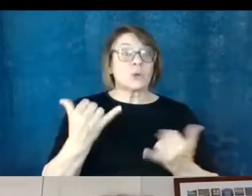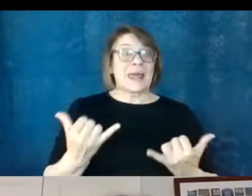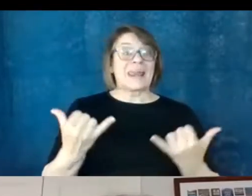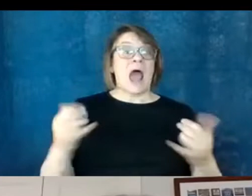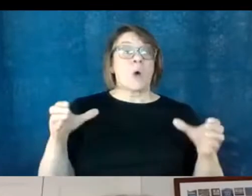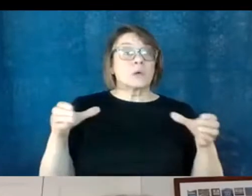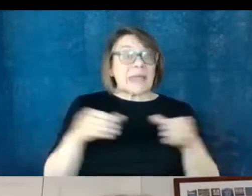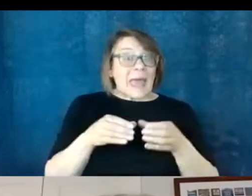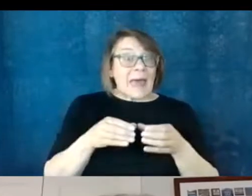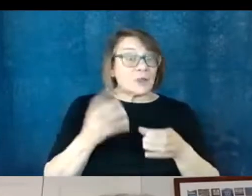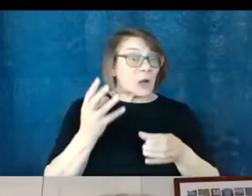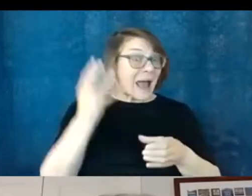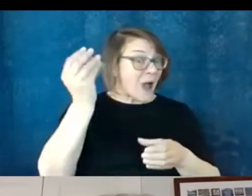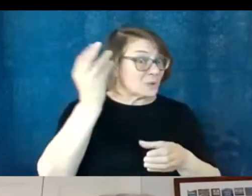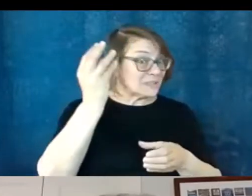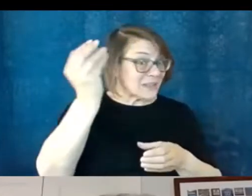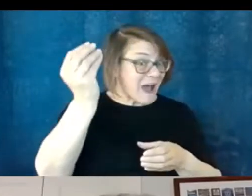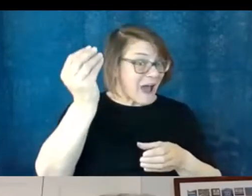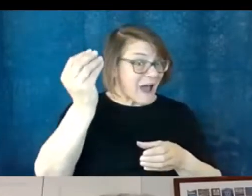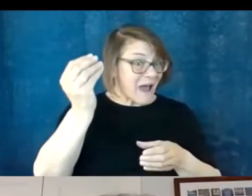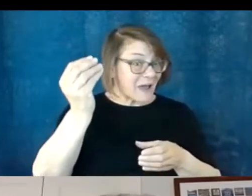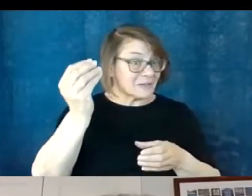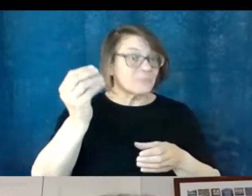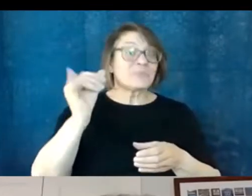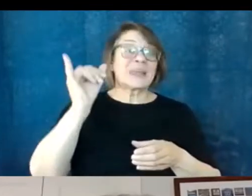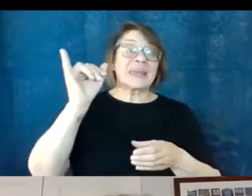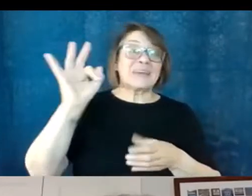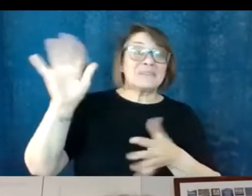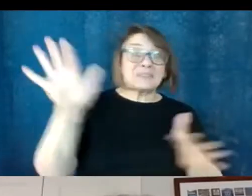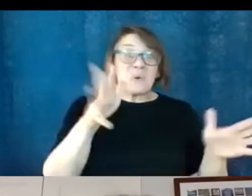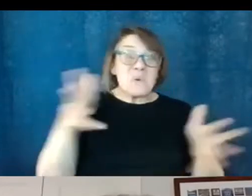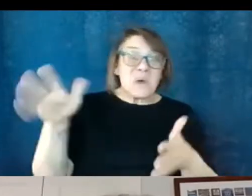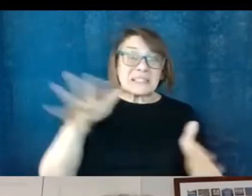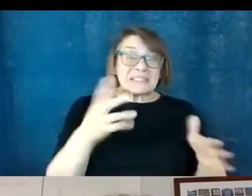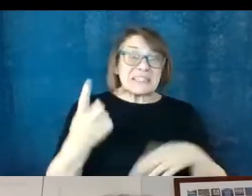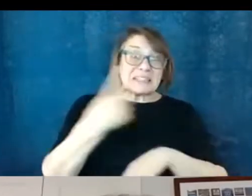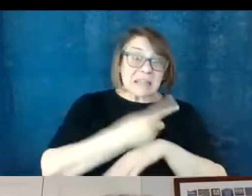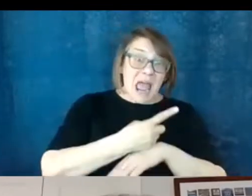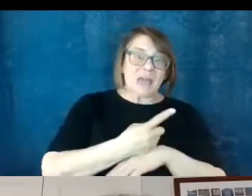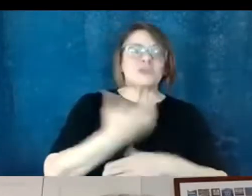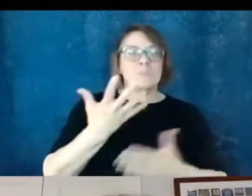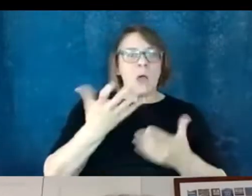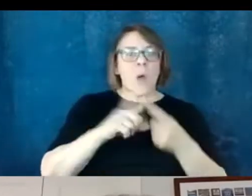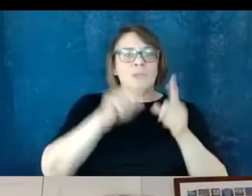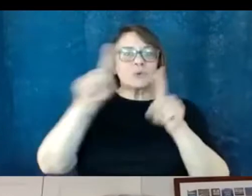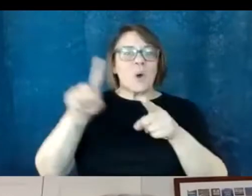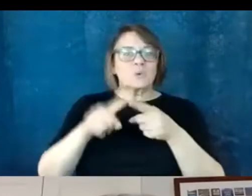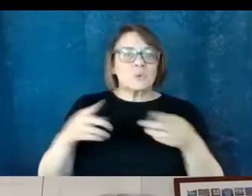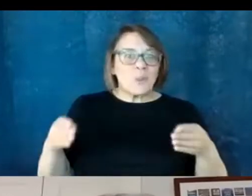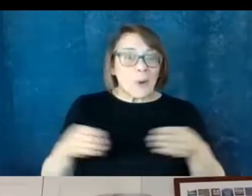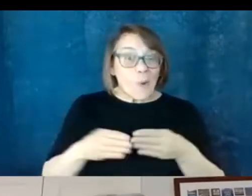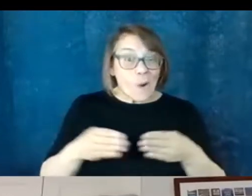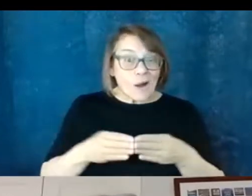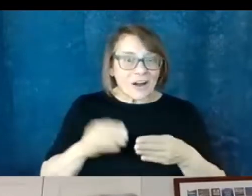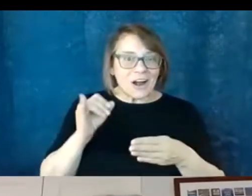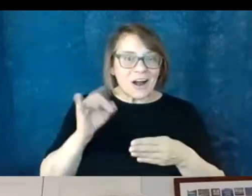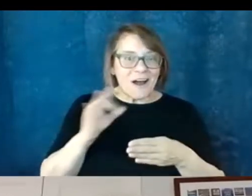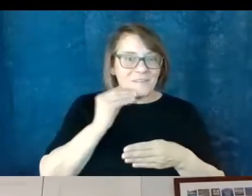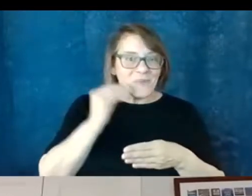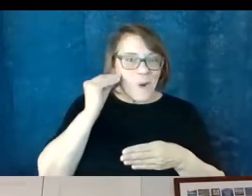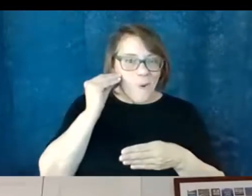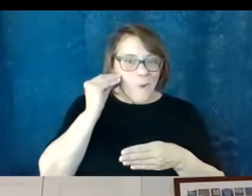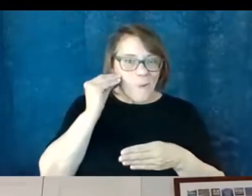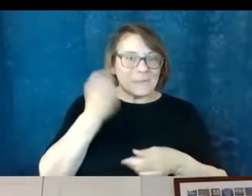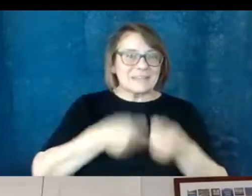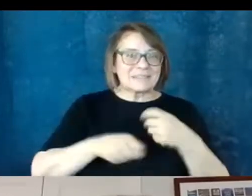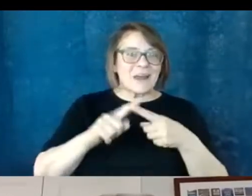gather outside, things like that. If it's a windy day, you may want to go to the corner of the home instead of out in the open